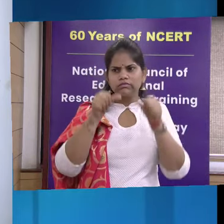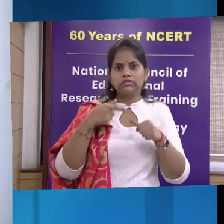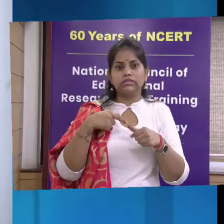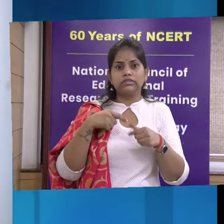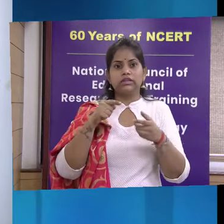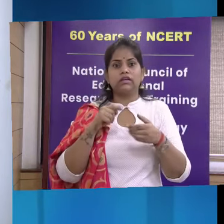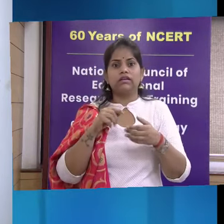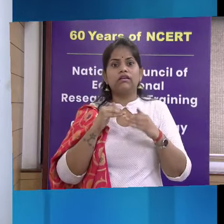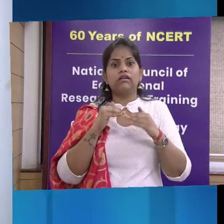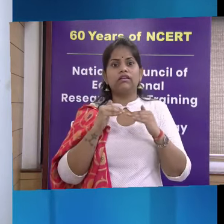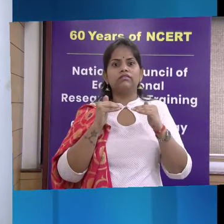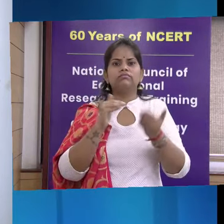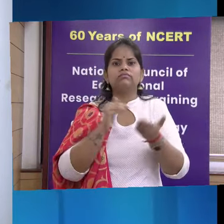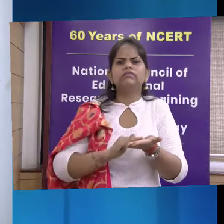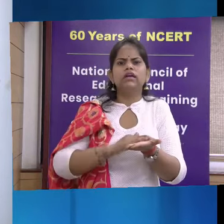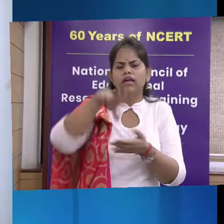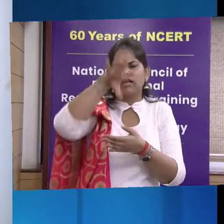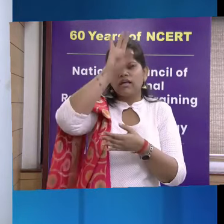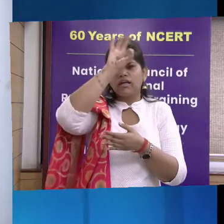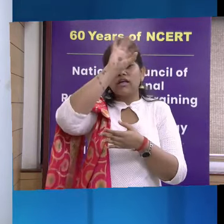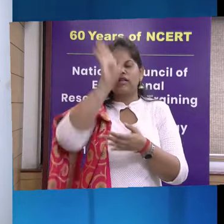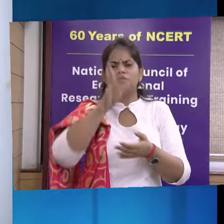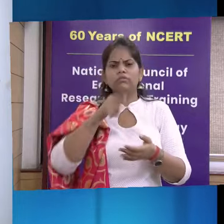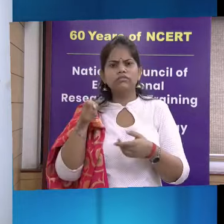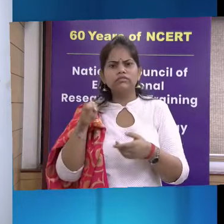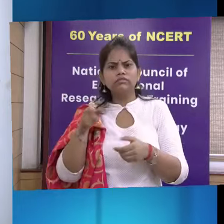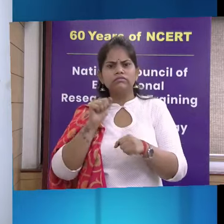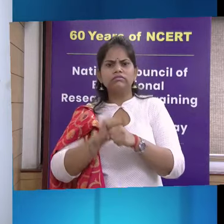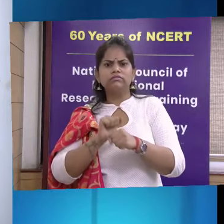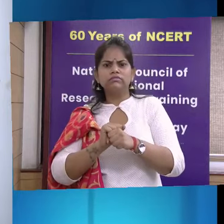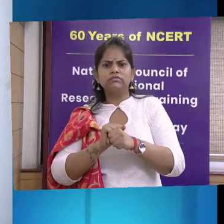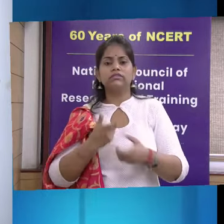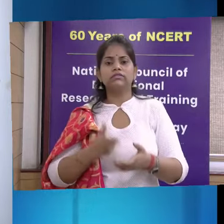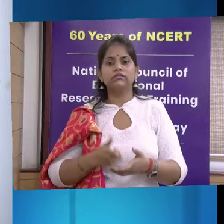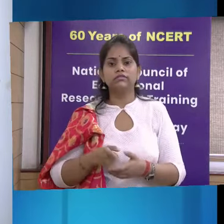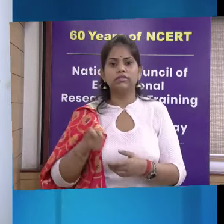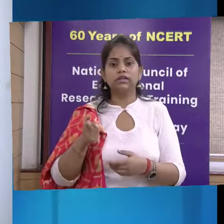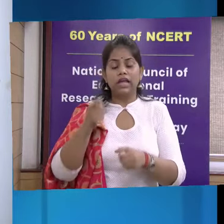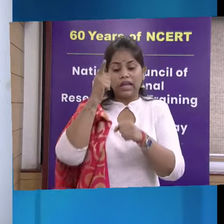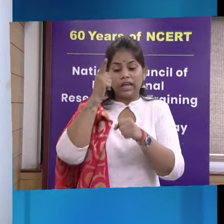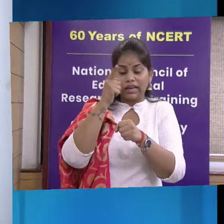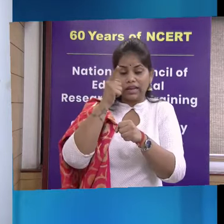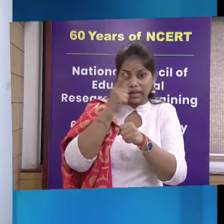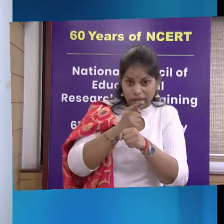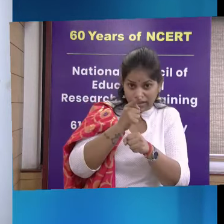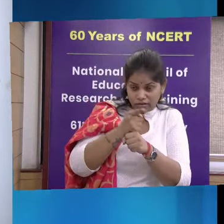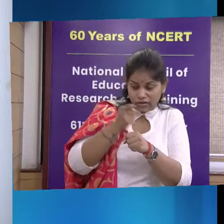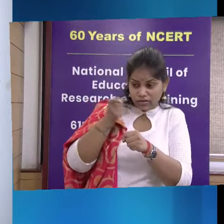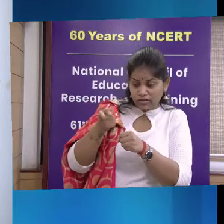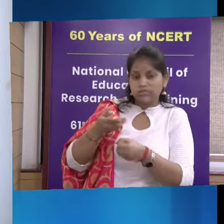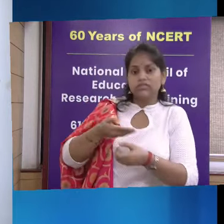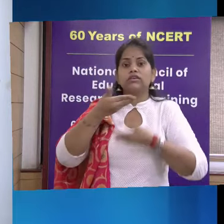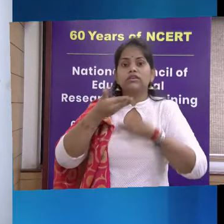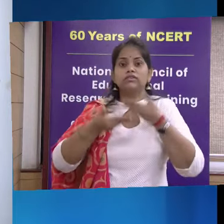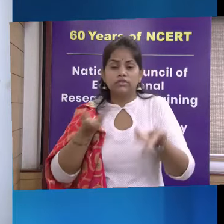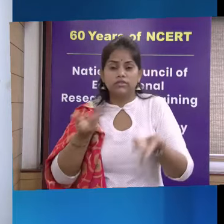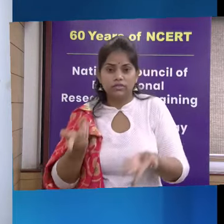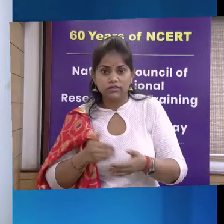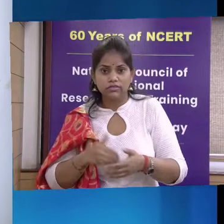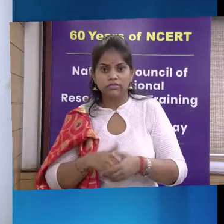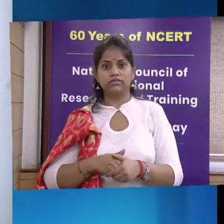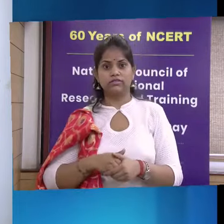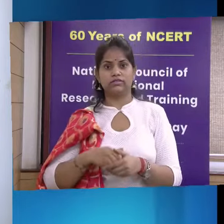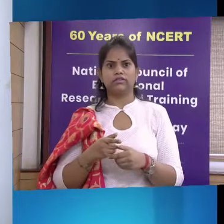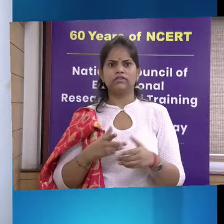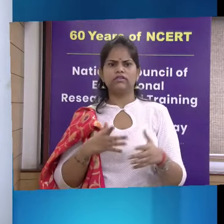stage and developing capacities of the teachers and teacher educators. For implementing the same,